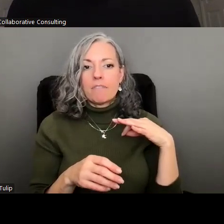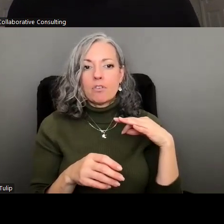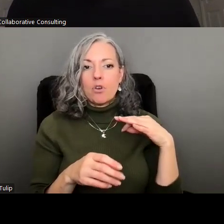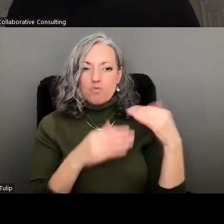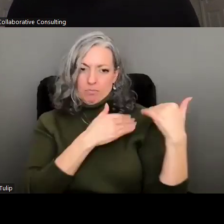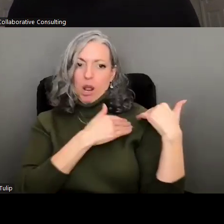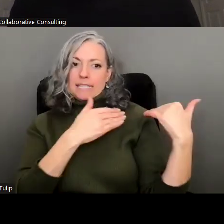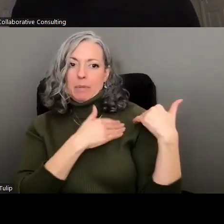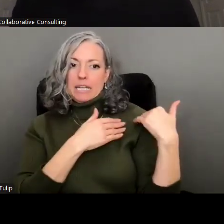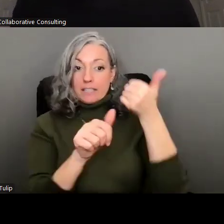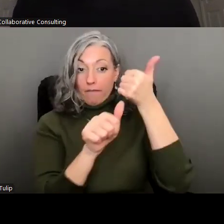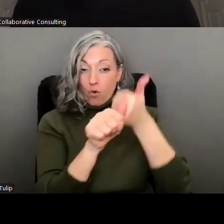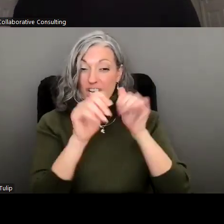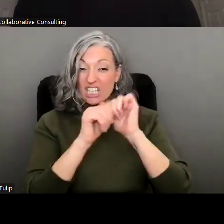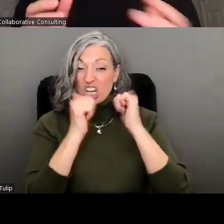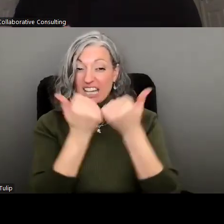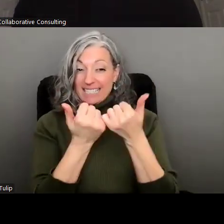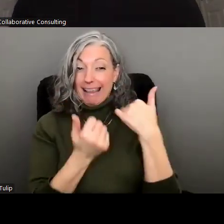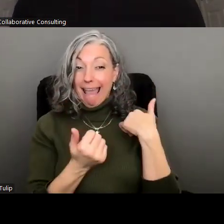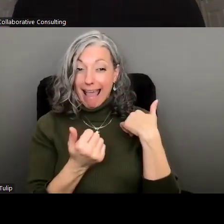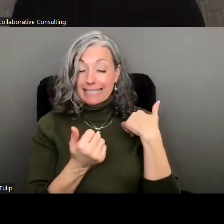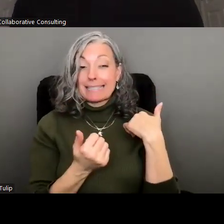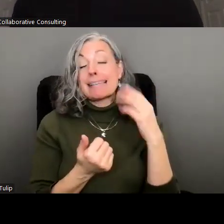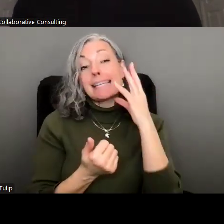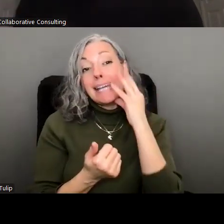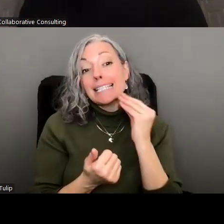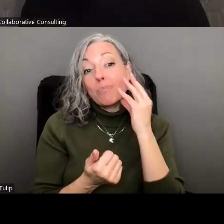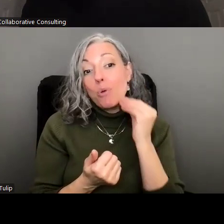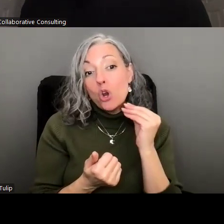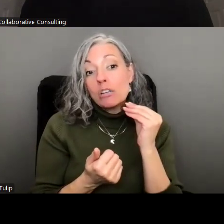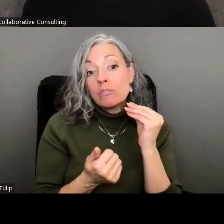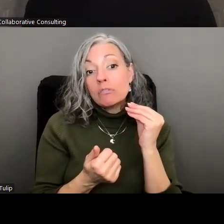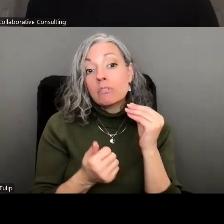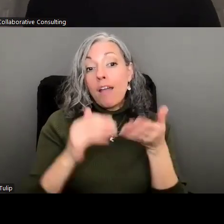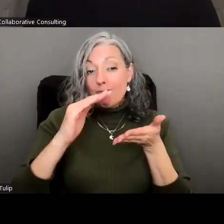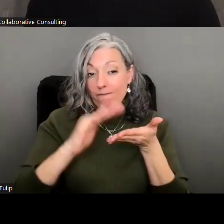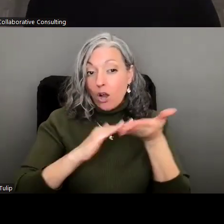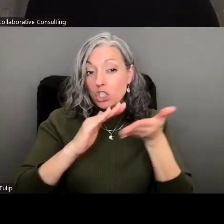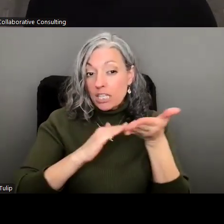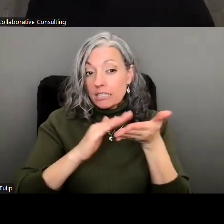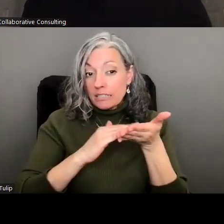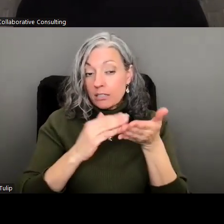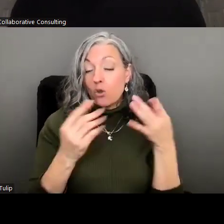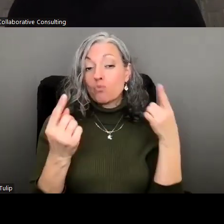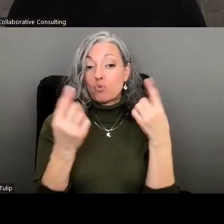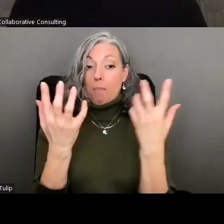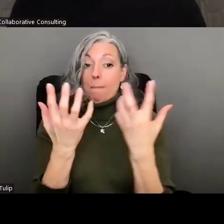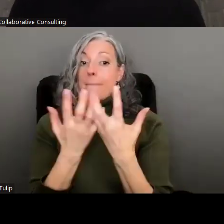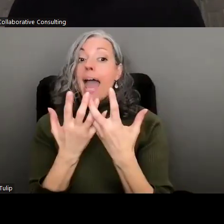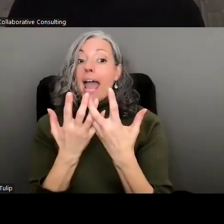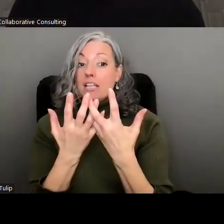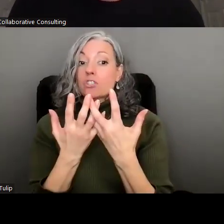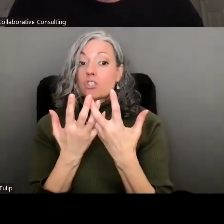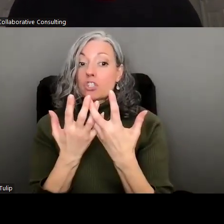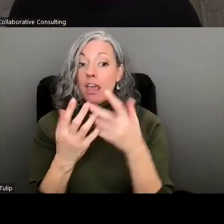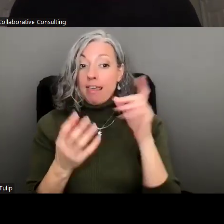has the necessary expertise or roles and functions to meet the